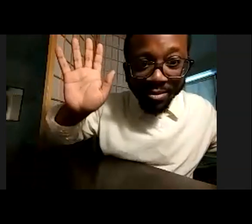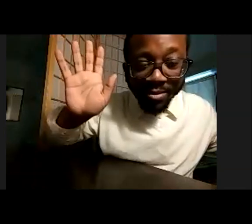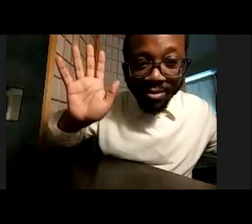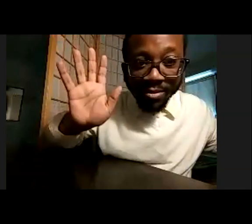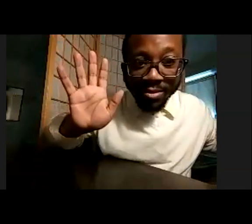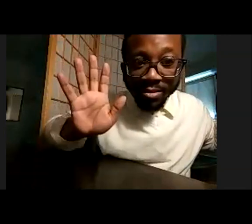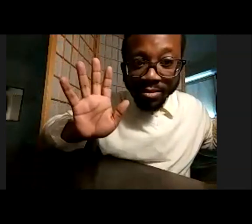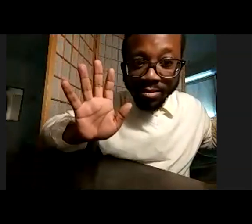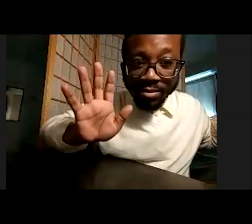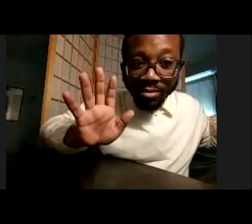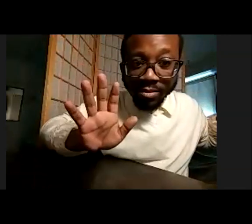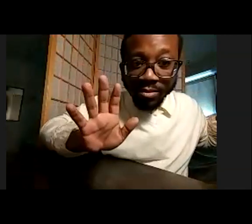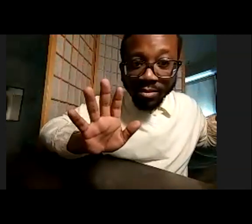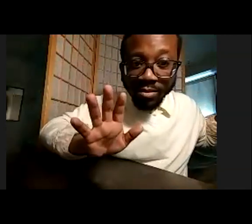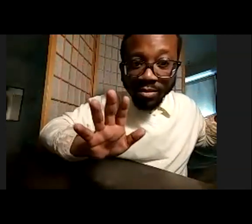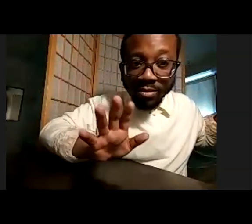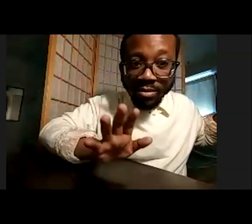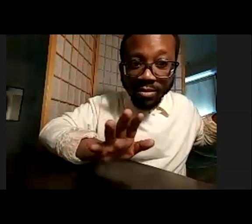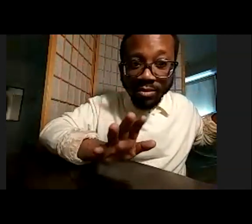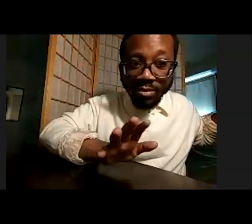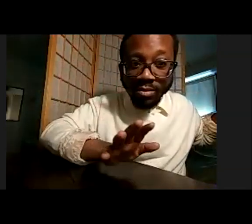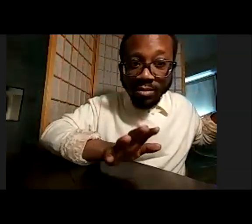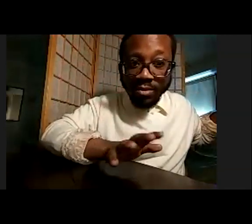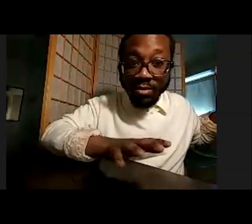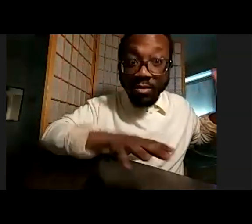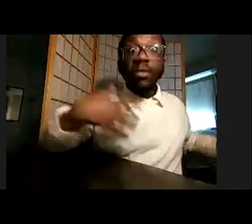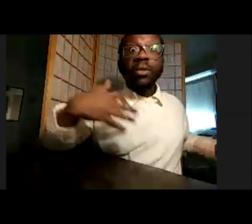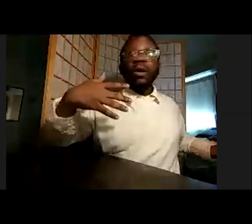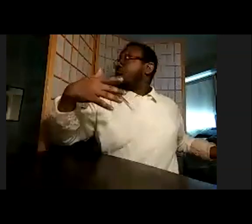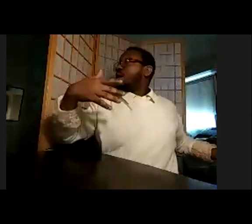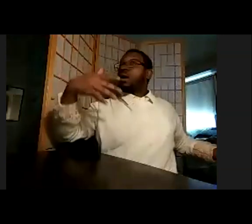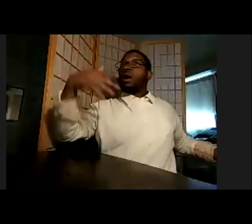As thou, spirit, perform to point the tempest that I bade thee.